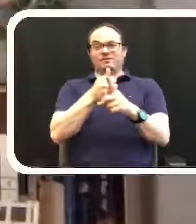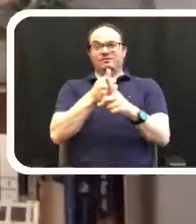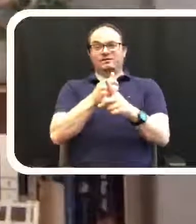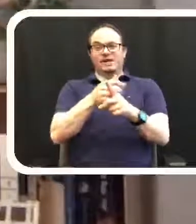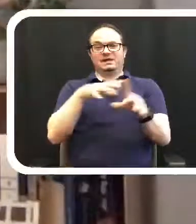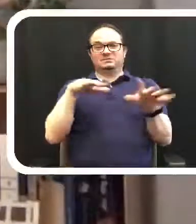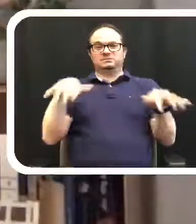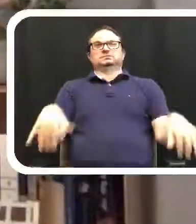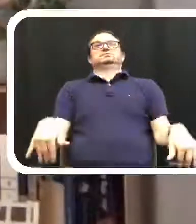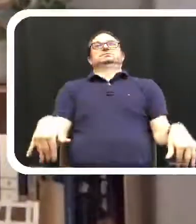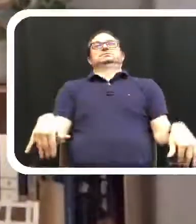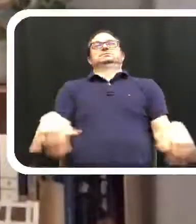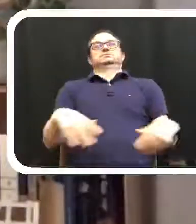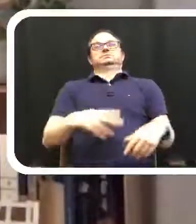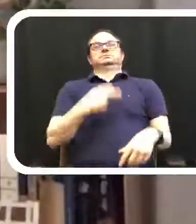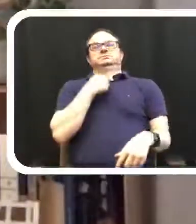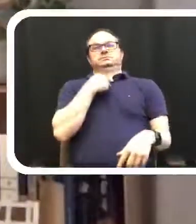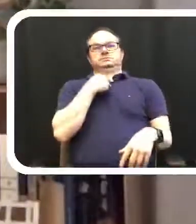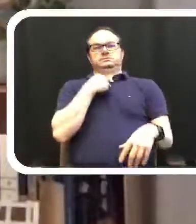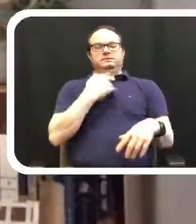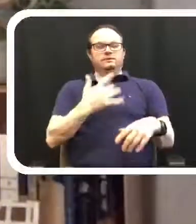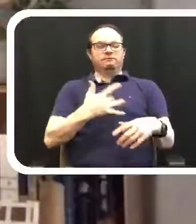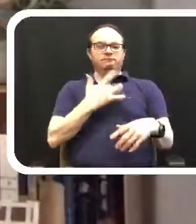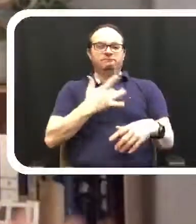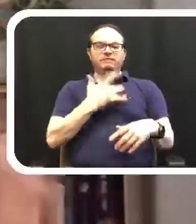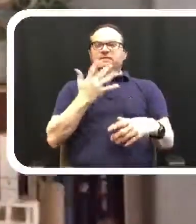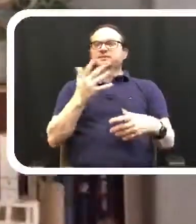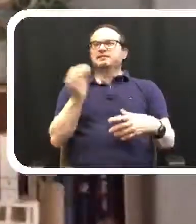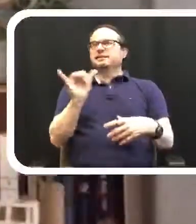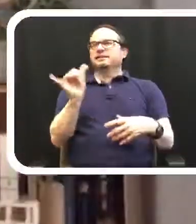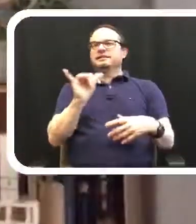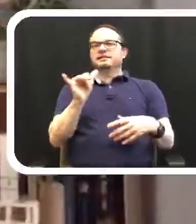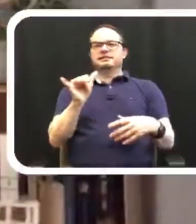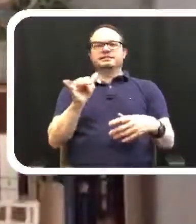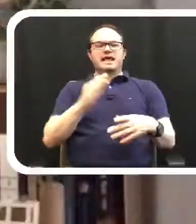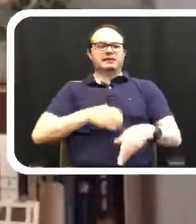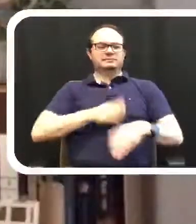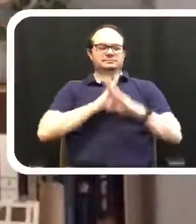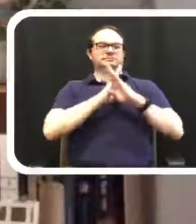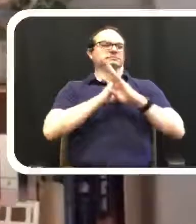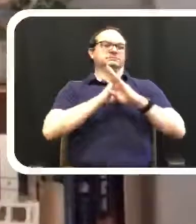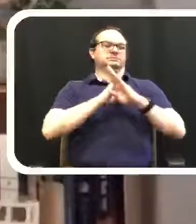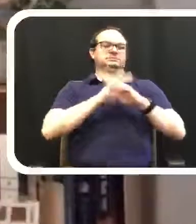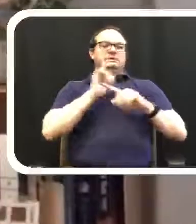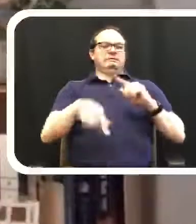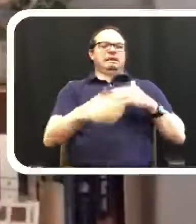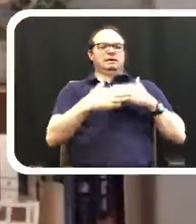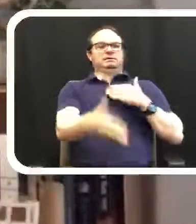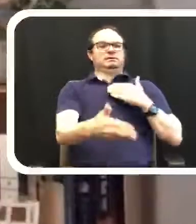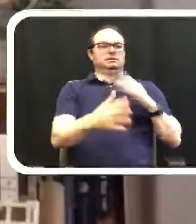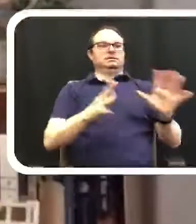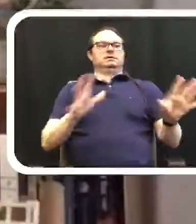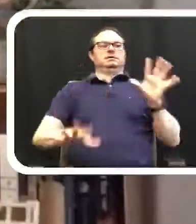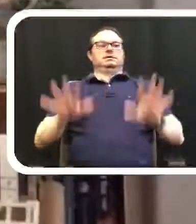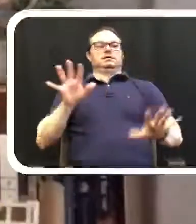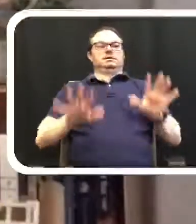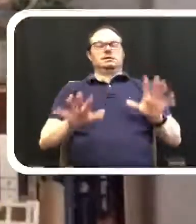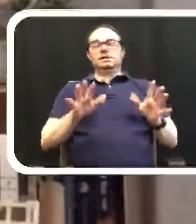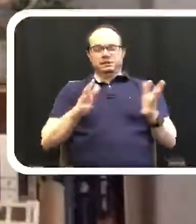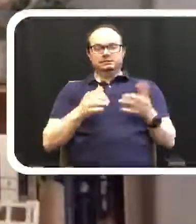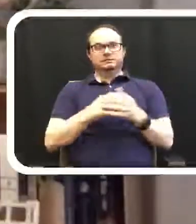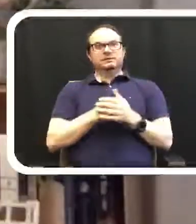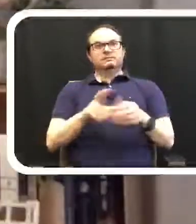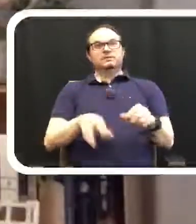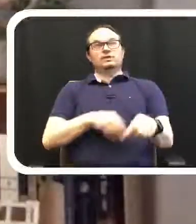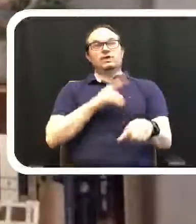stymieing. It might provide too much inhibition for you to sit and think about that. But of